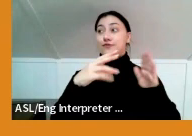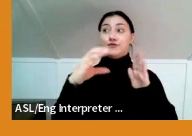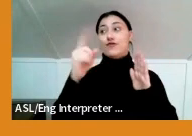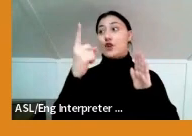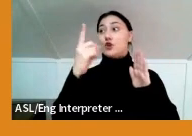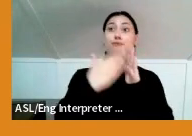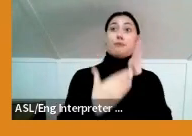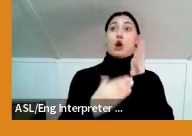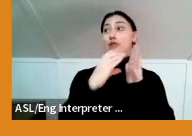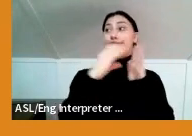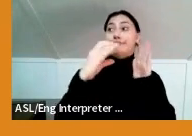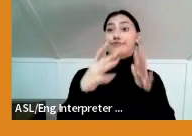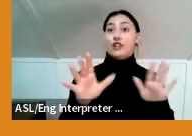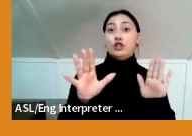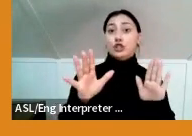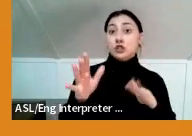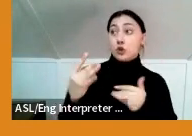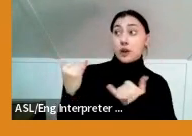about kind of the structure.